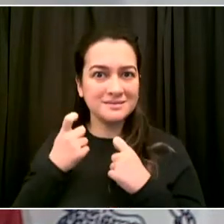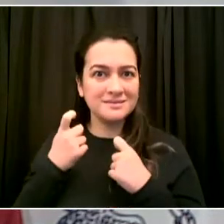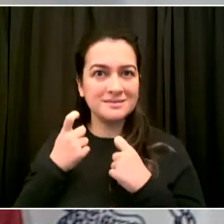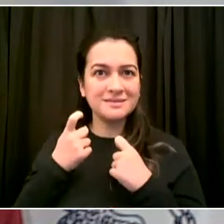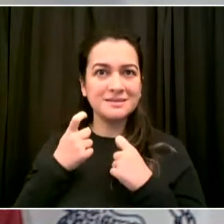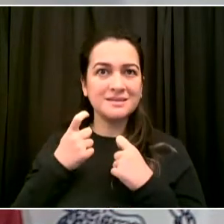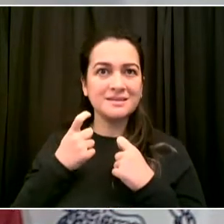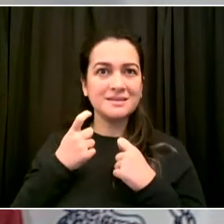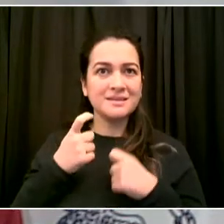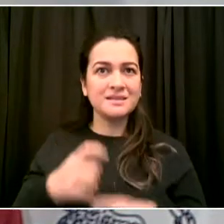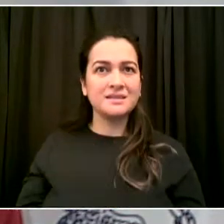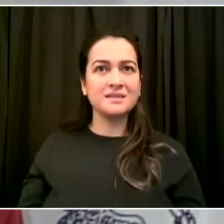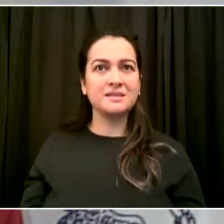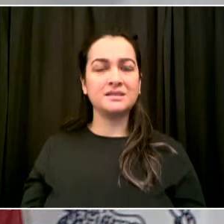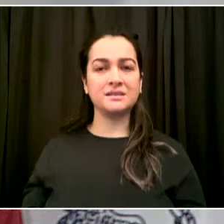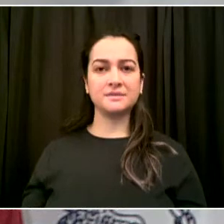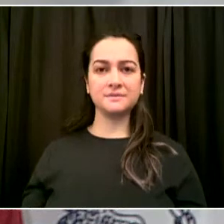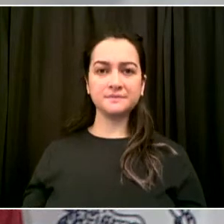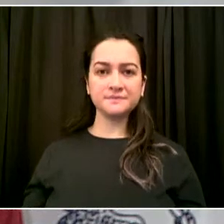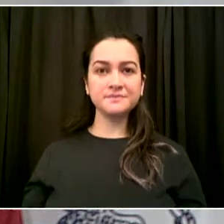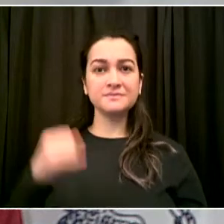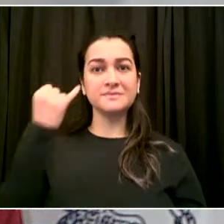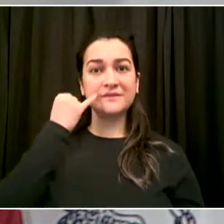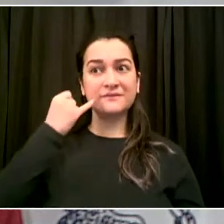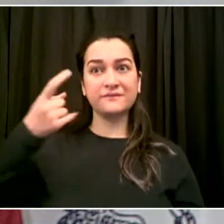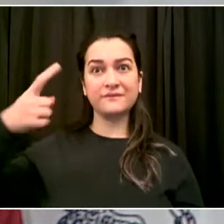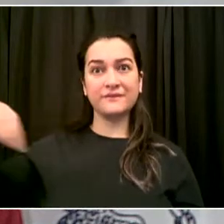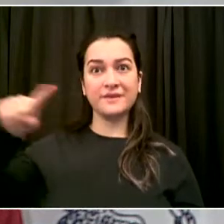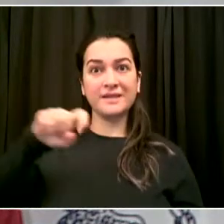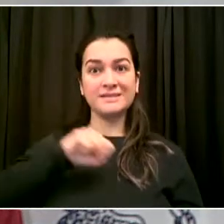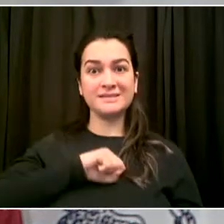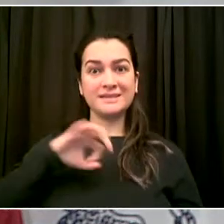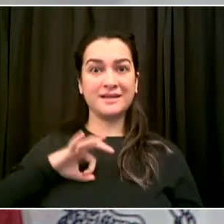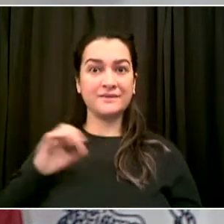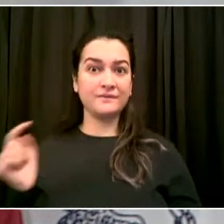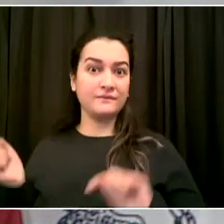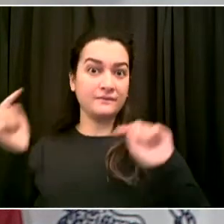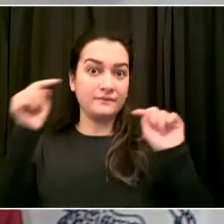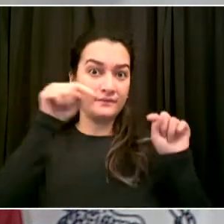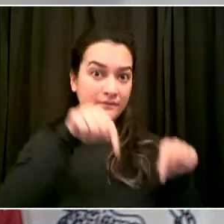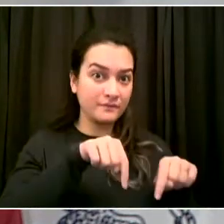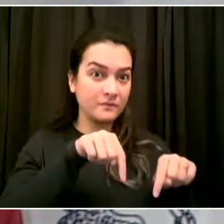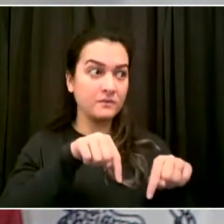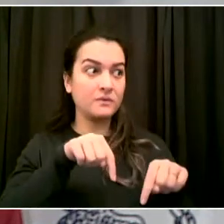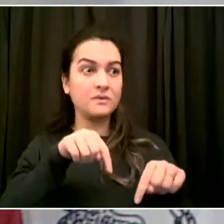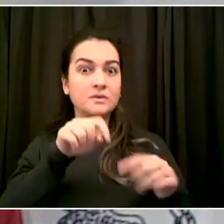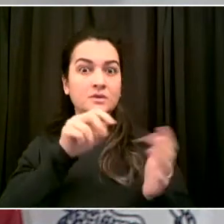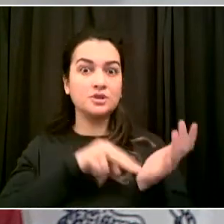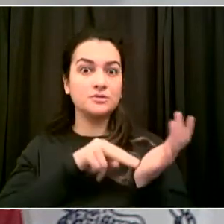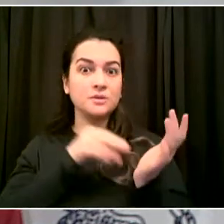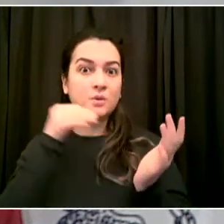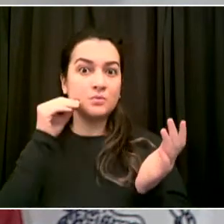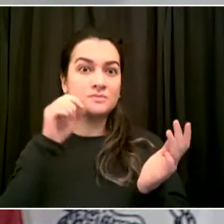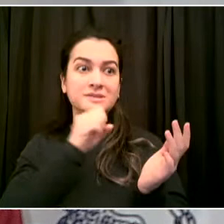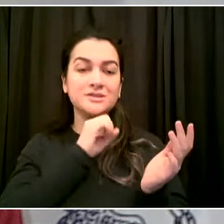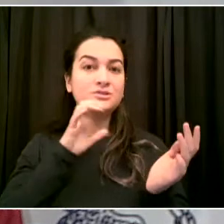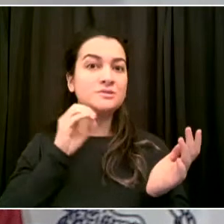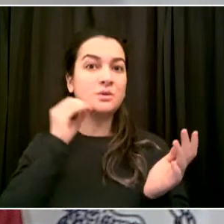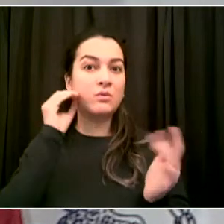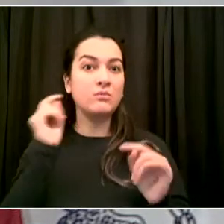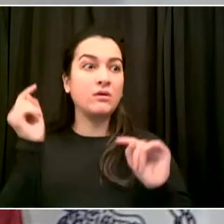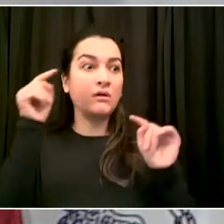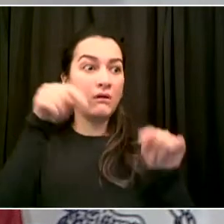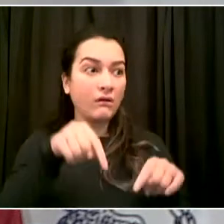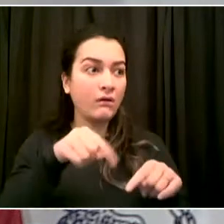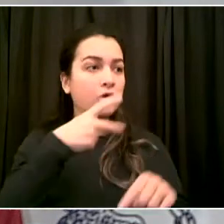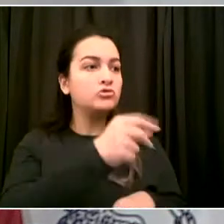Choksi speak to this. The efficient thing, we've seen this with the Department of Health sites, where the answers are given as much as